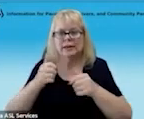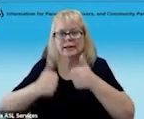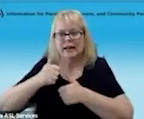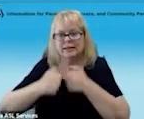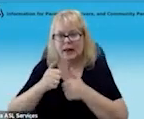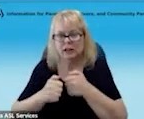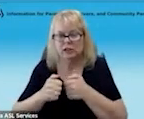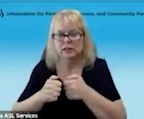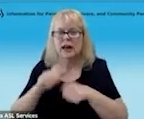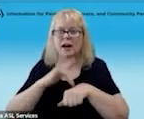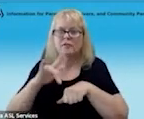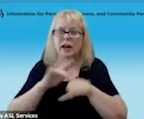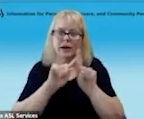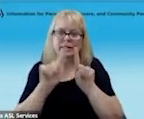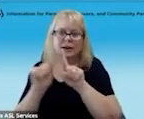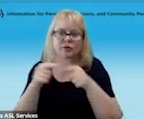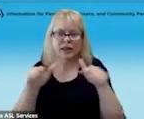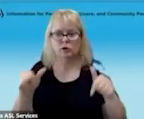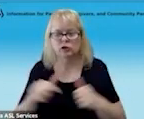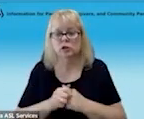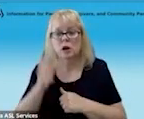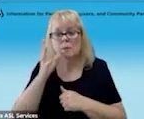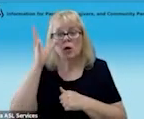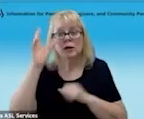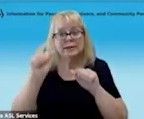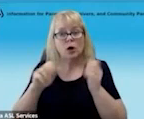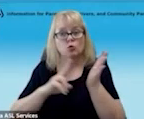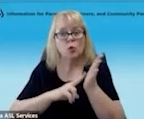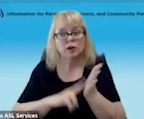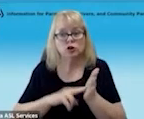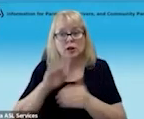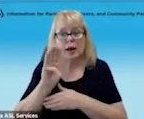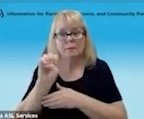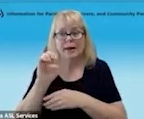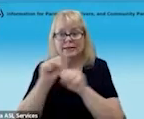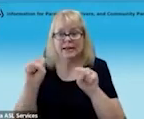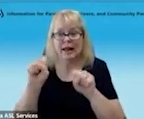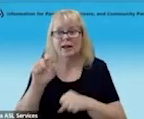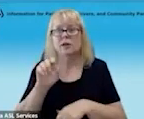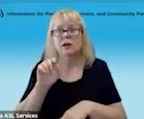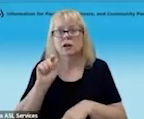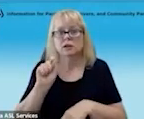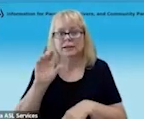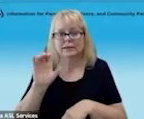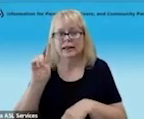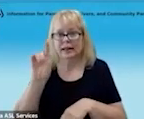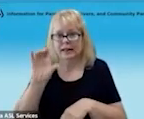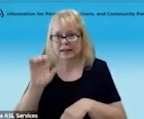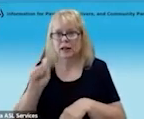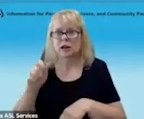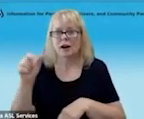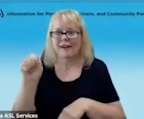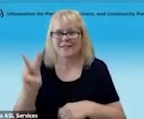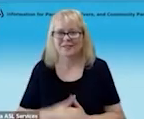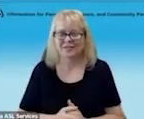check-ins after COVID-19 vaccination. BeSafe is accessible to all COVID-19 vaccine recipients, uses text messages, and